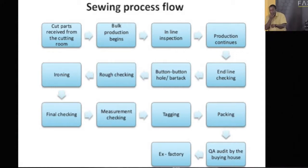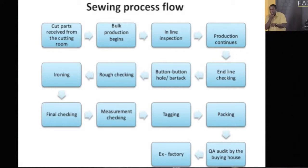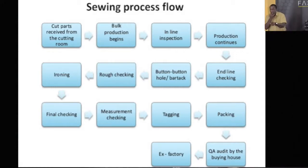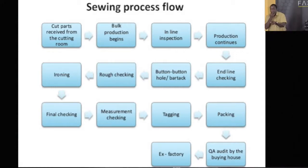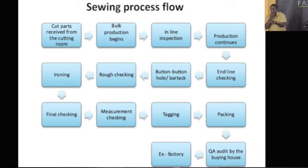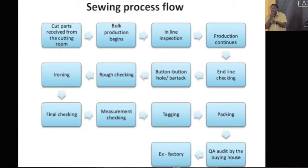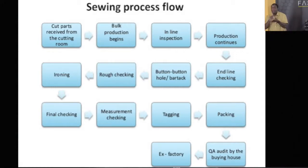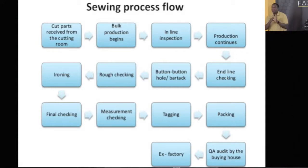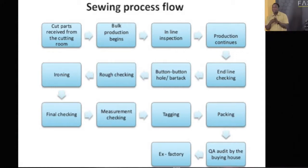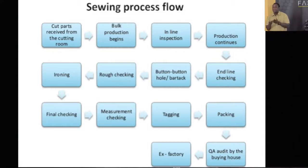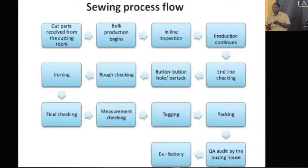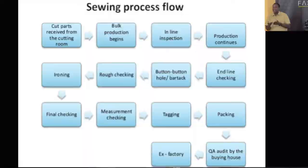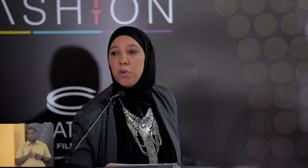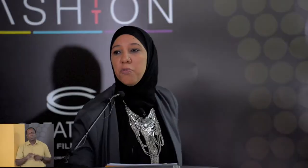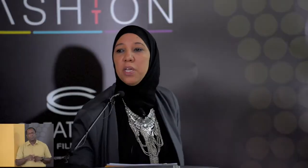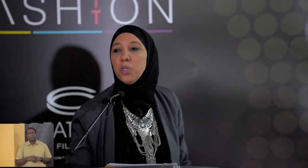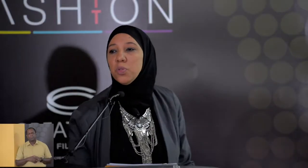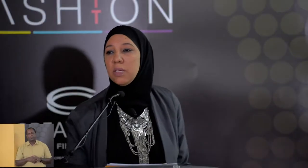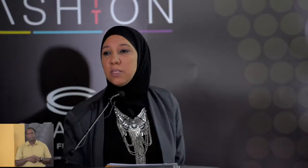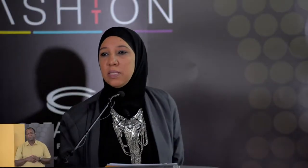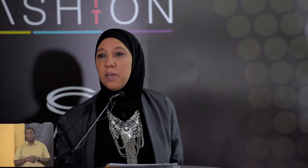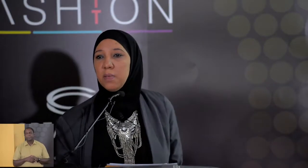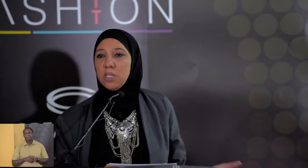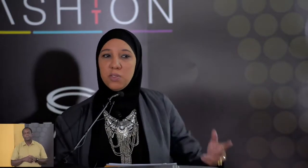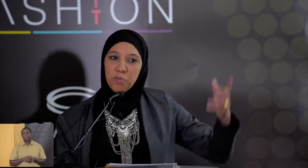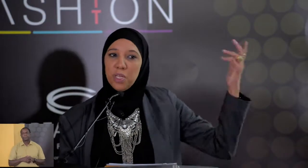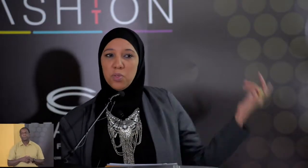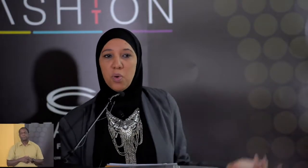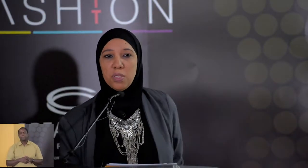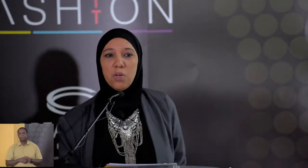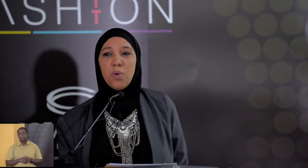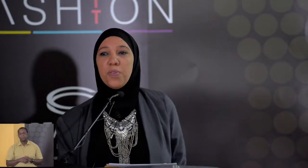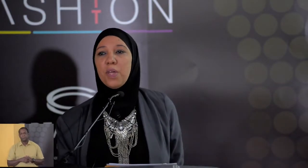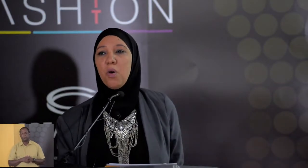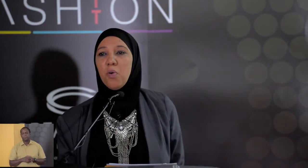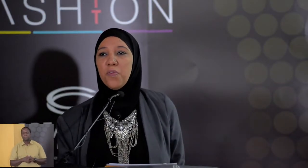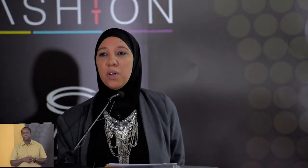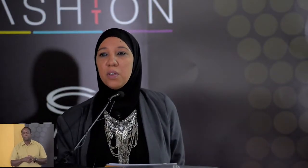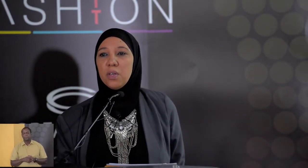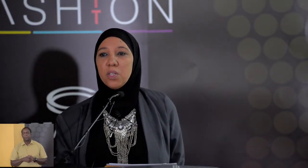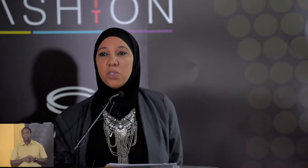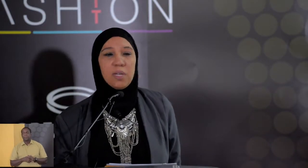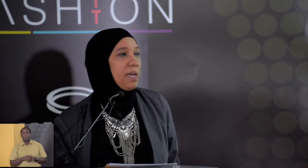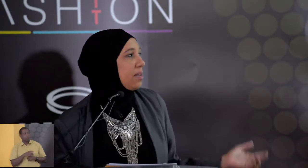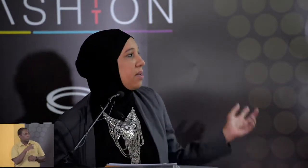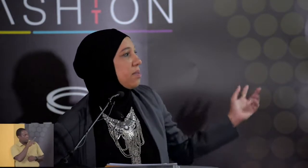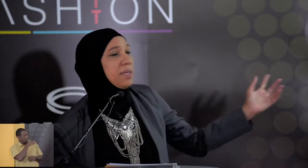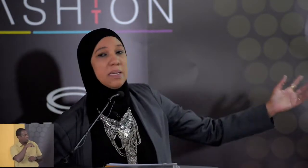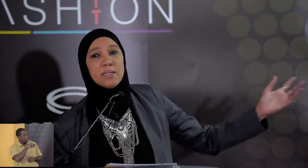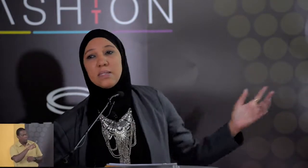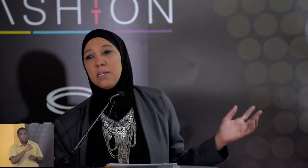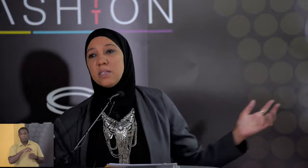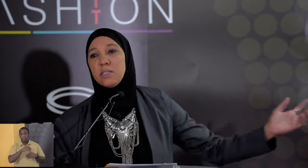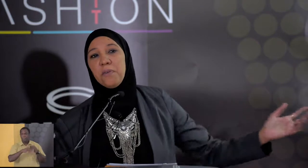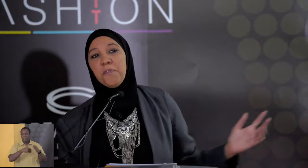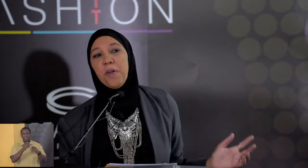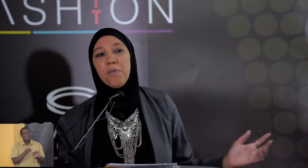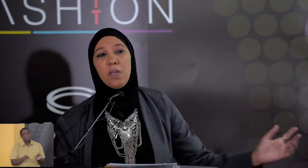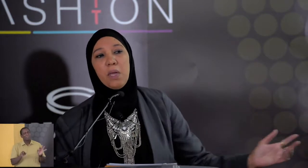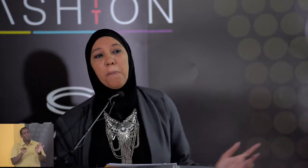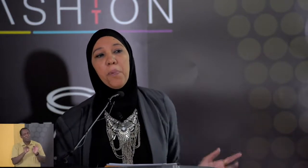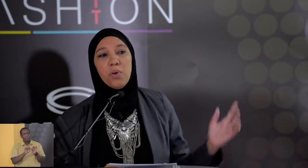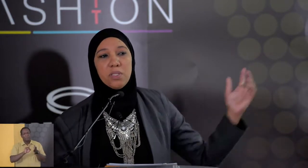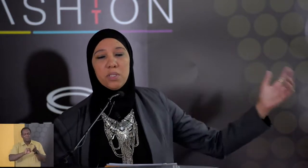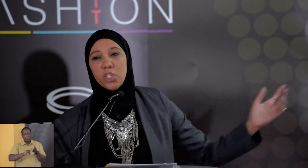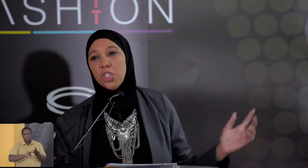Basically, it's waste. You have to redo the same, redo the whole thing over. So again, these things are